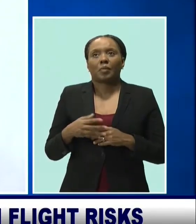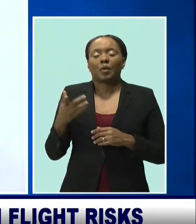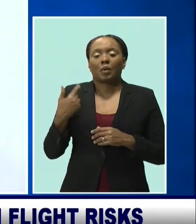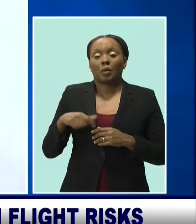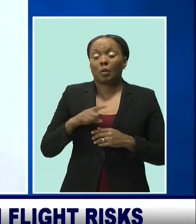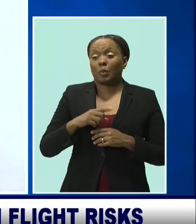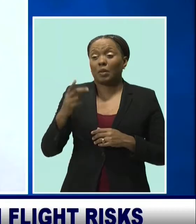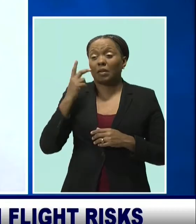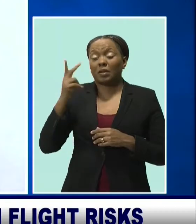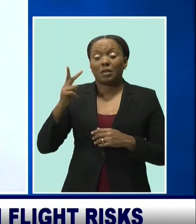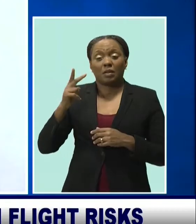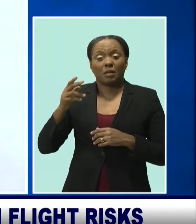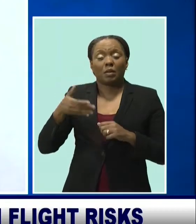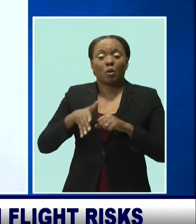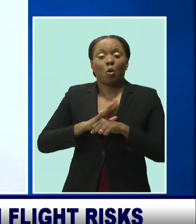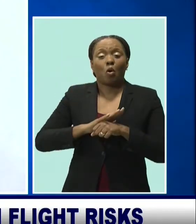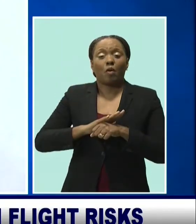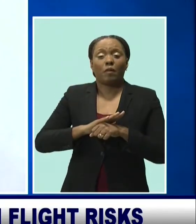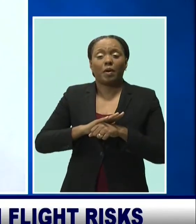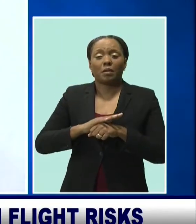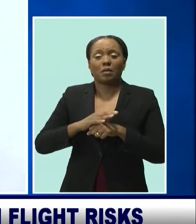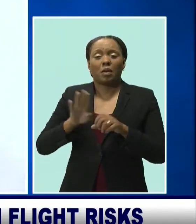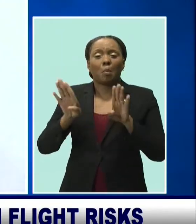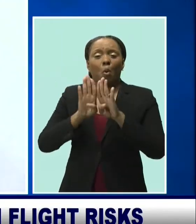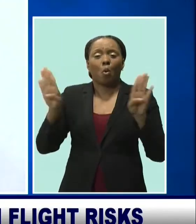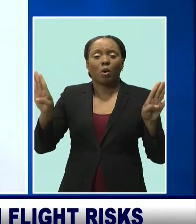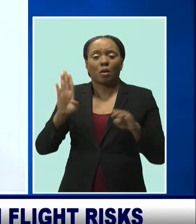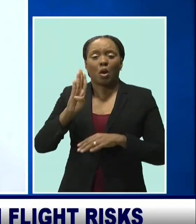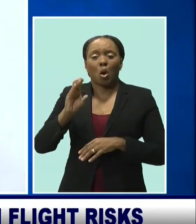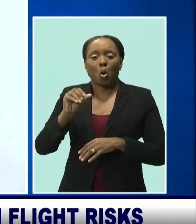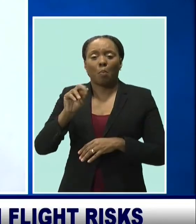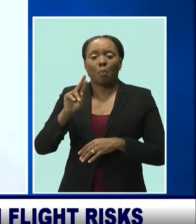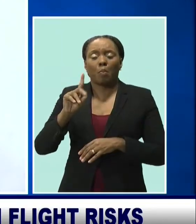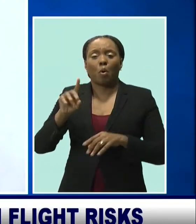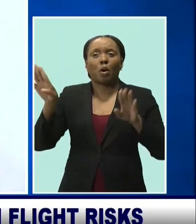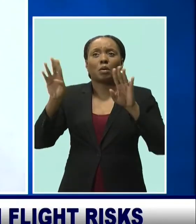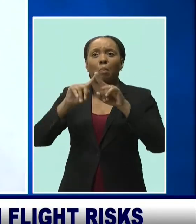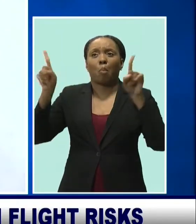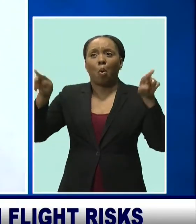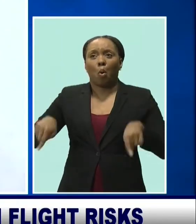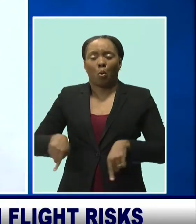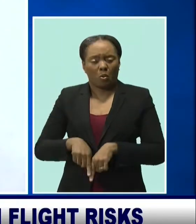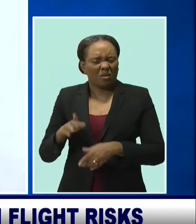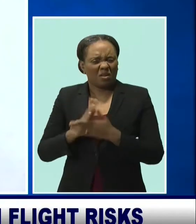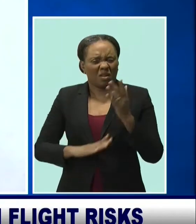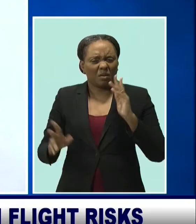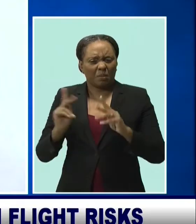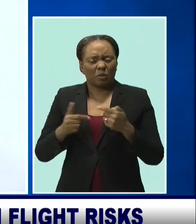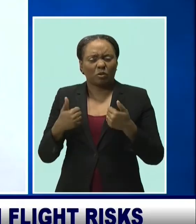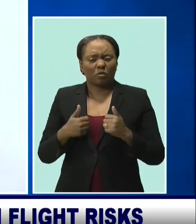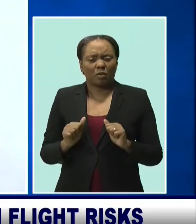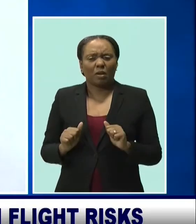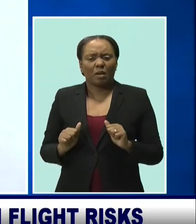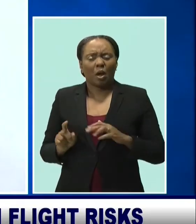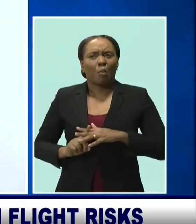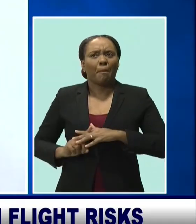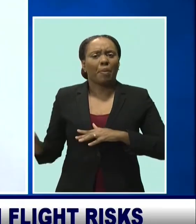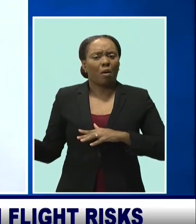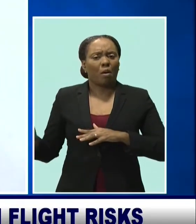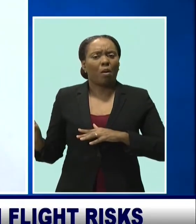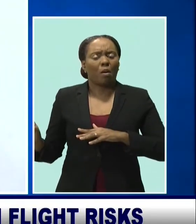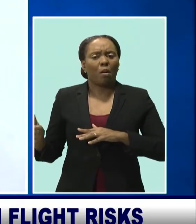able to see those persons who have essentially attempted to breach isolation. Initially, we would have thought